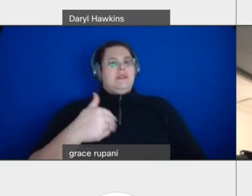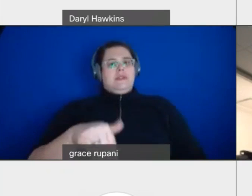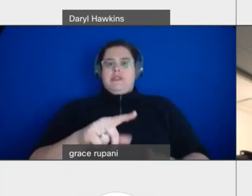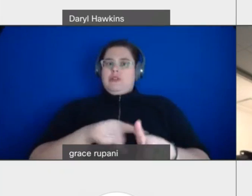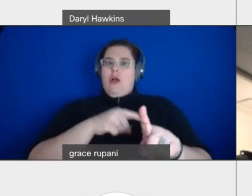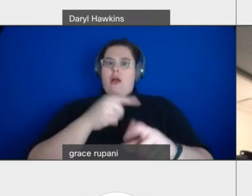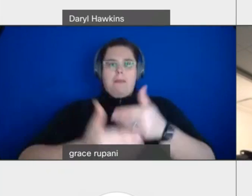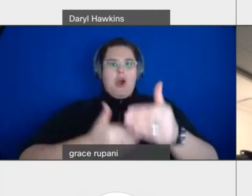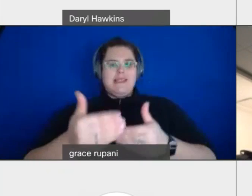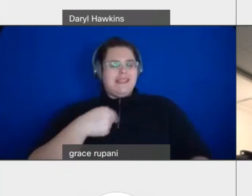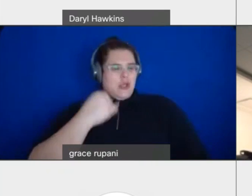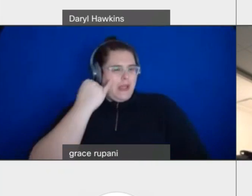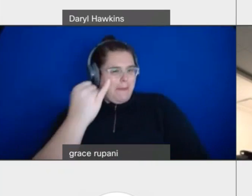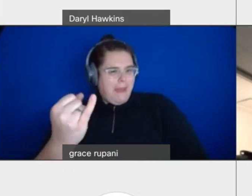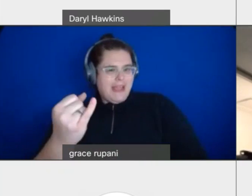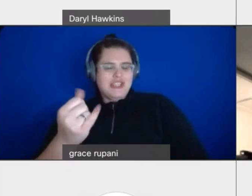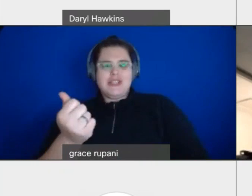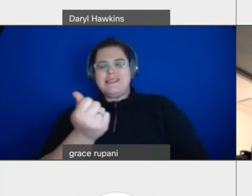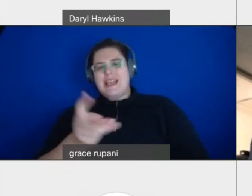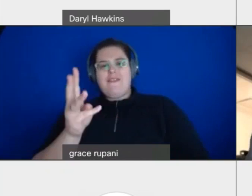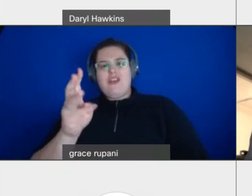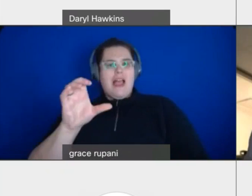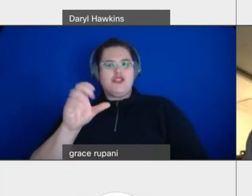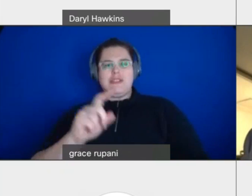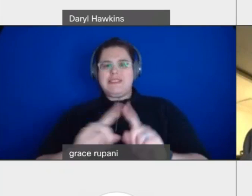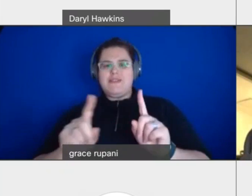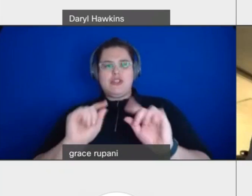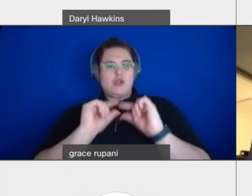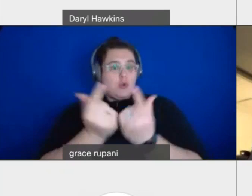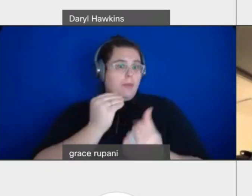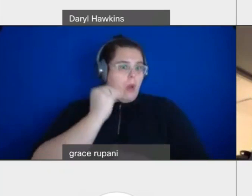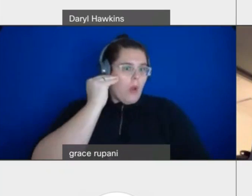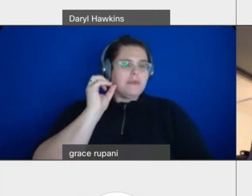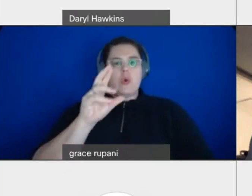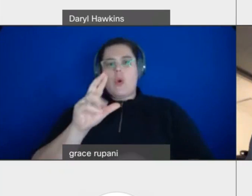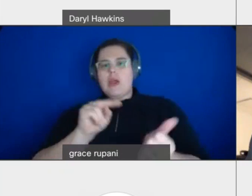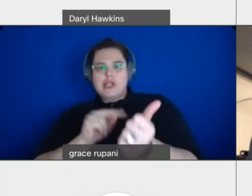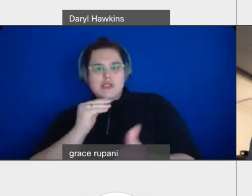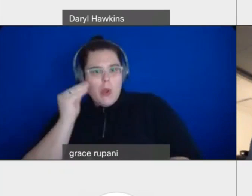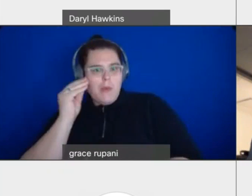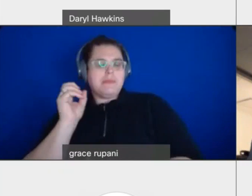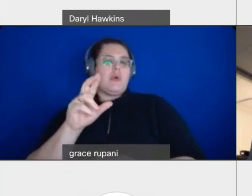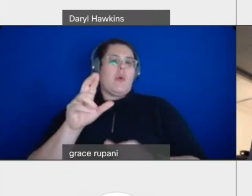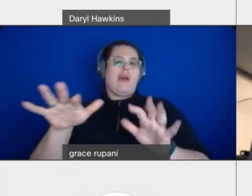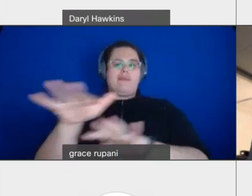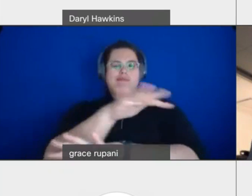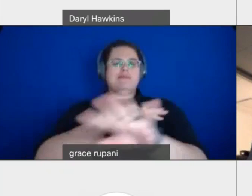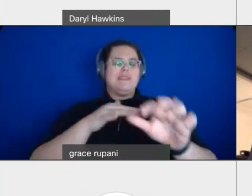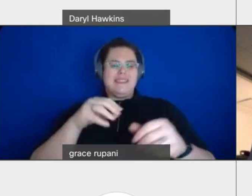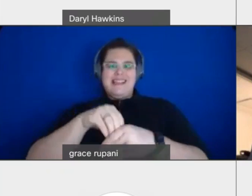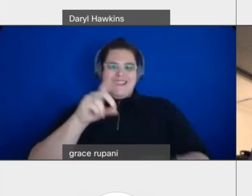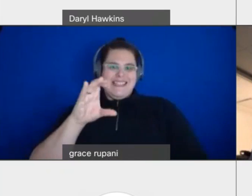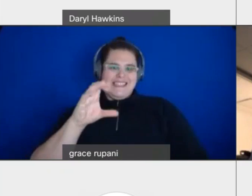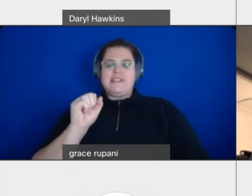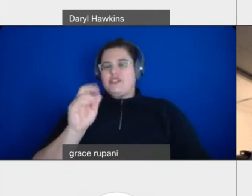over several hundred group homes and congregate settings in DC. So it does take some time to kind of organize those